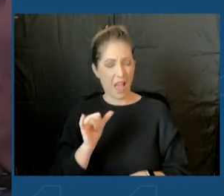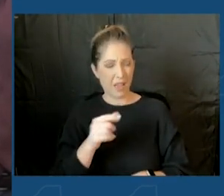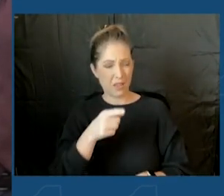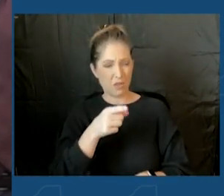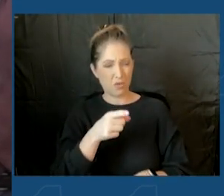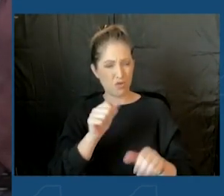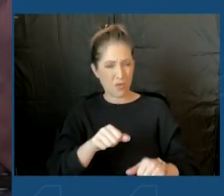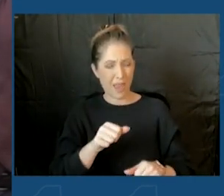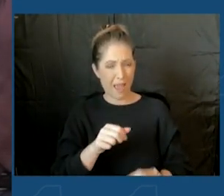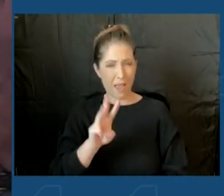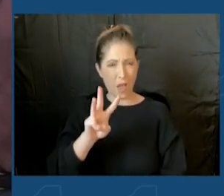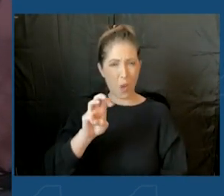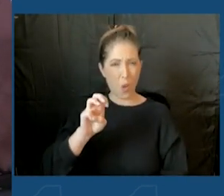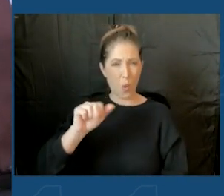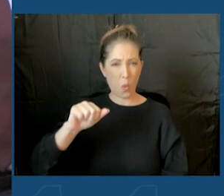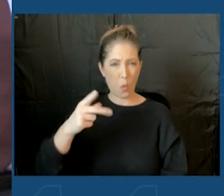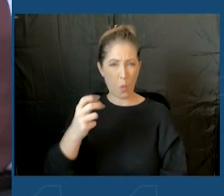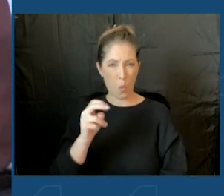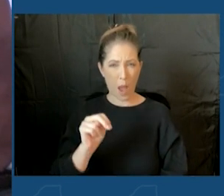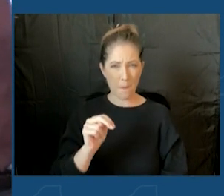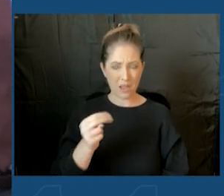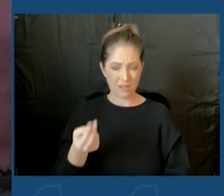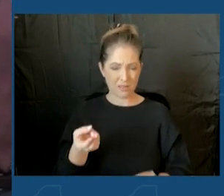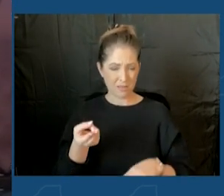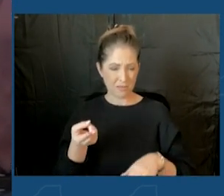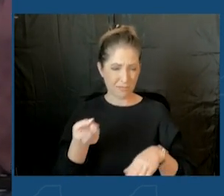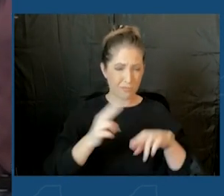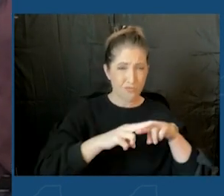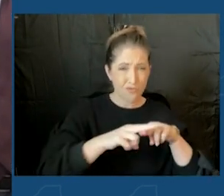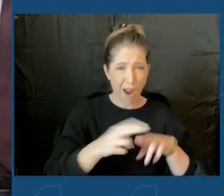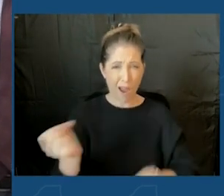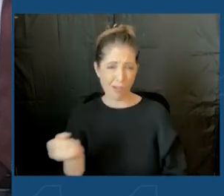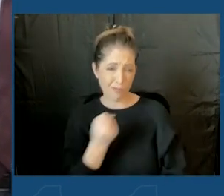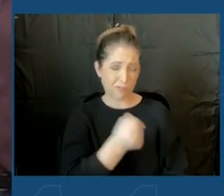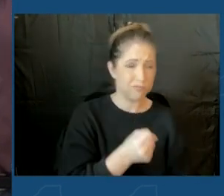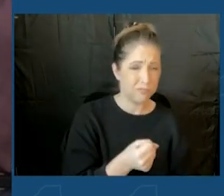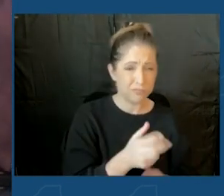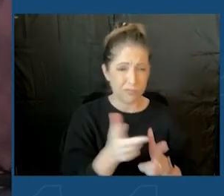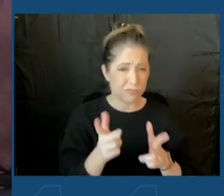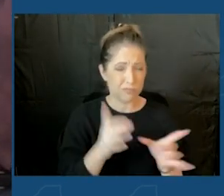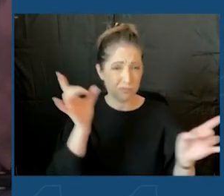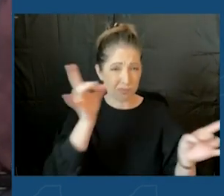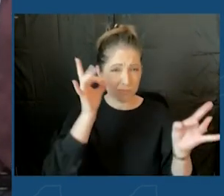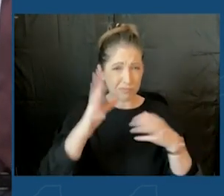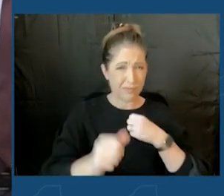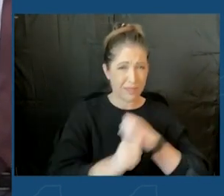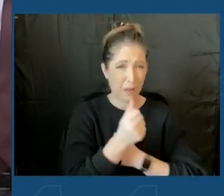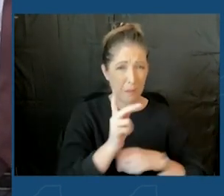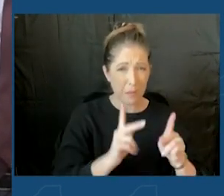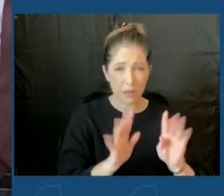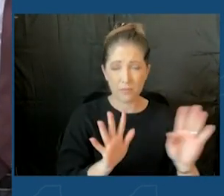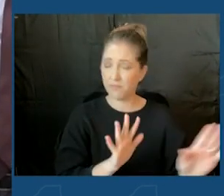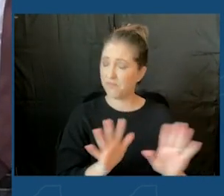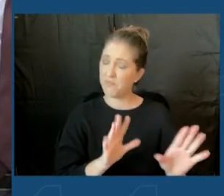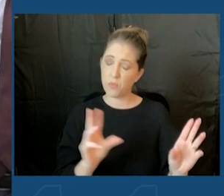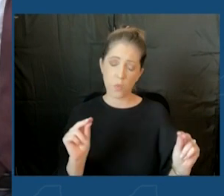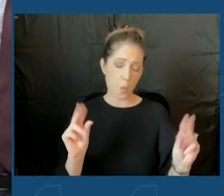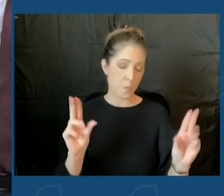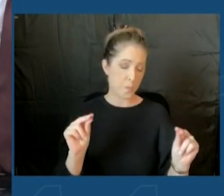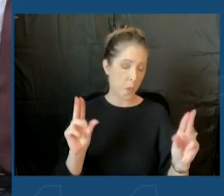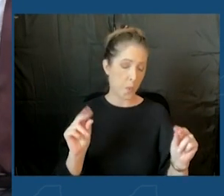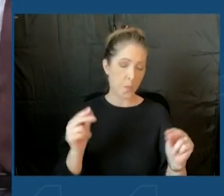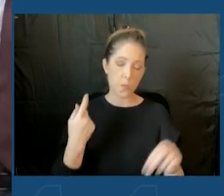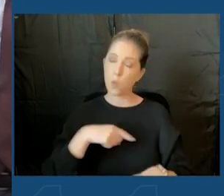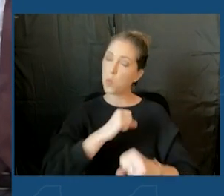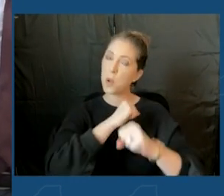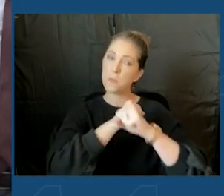trains and terrorize people. No longer. No longer. We're going to protect the people that